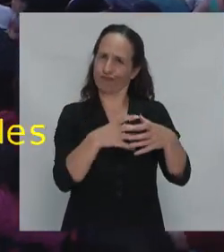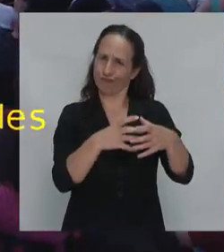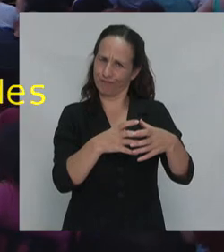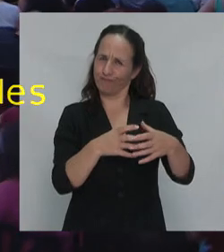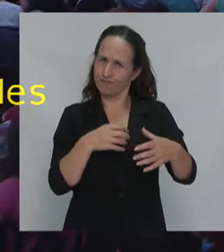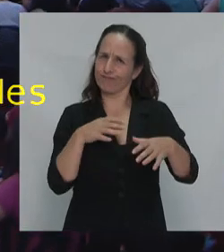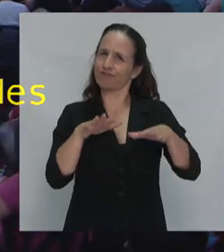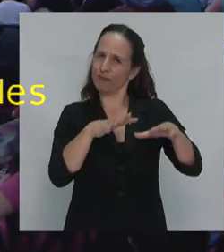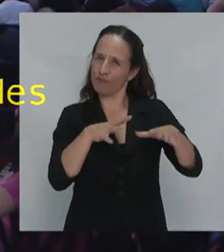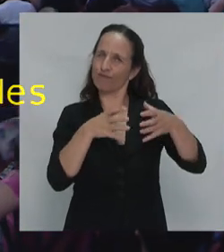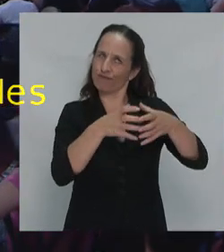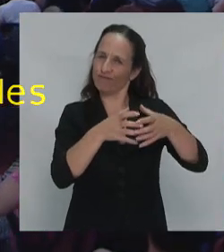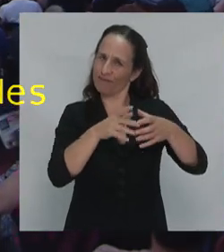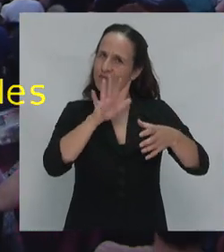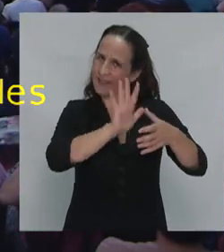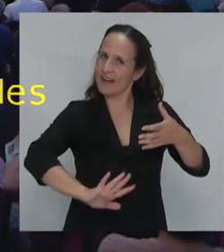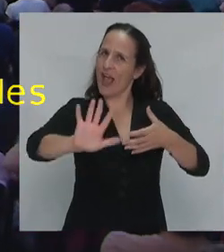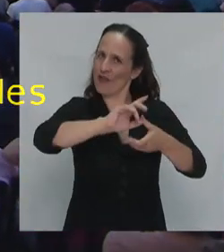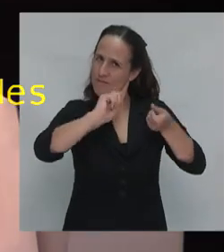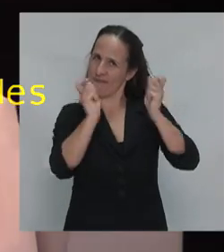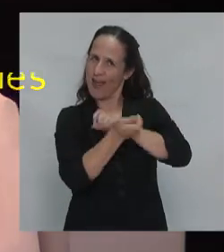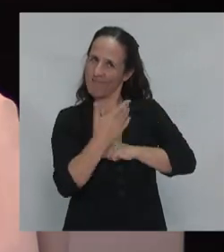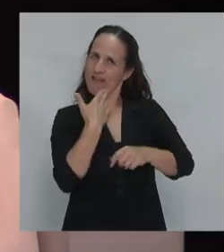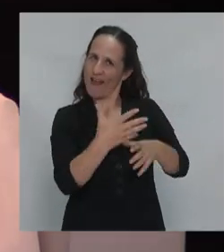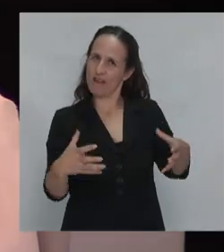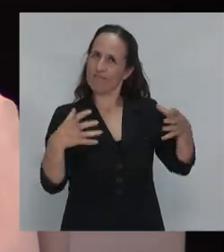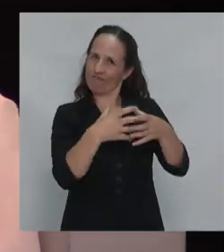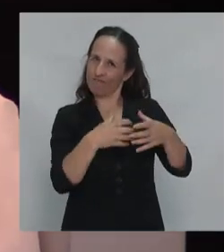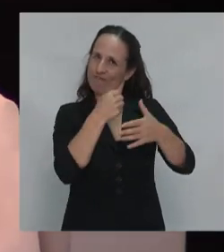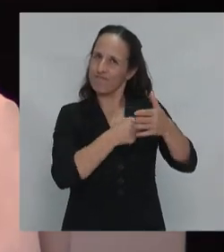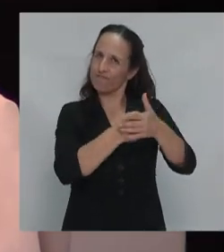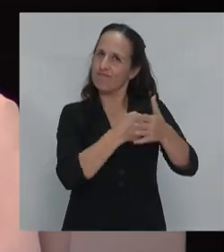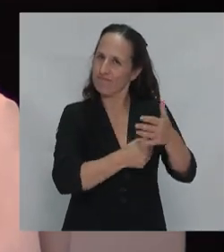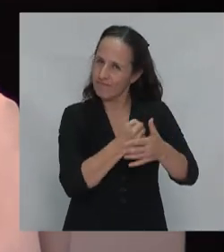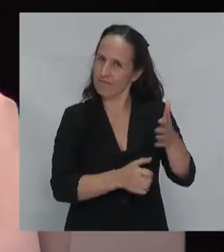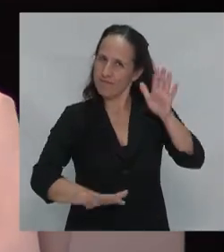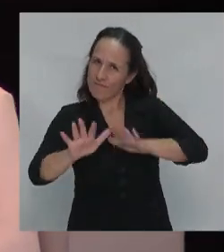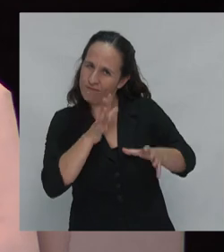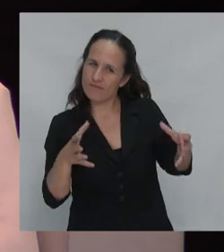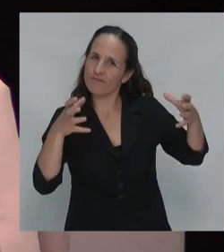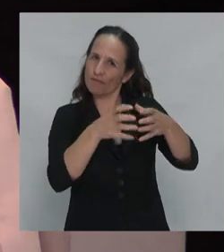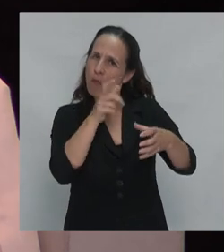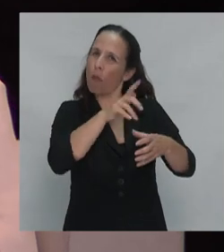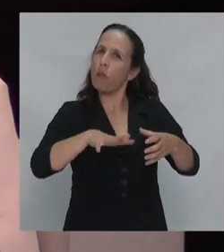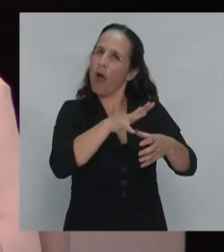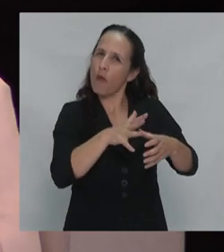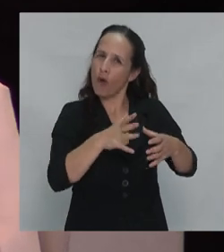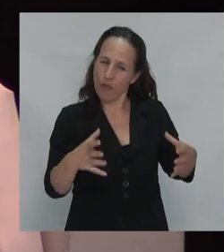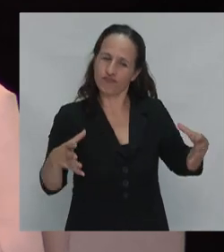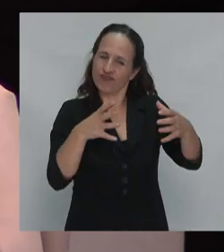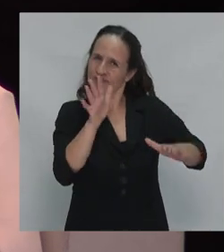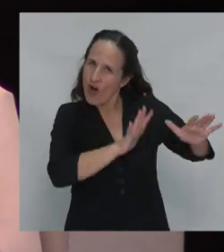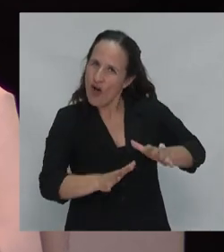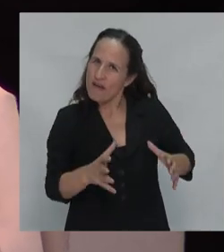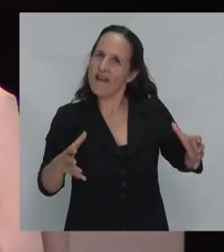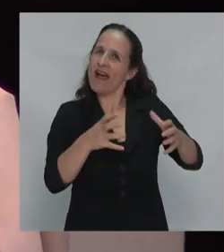your region. This movement building, this organizing must happen to challenge the economic